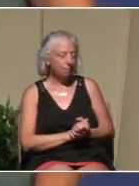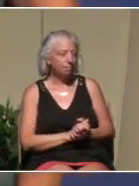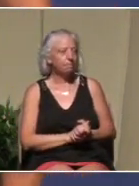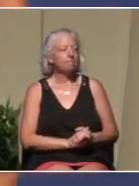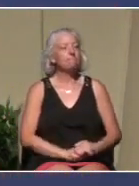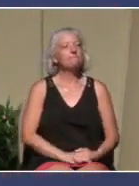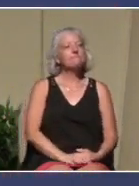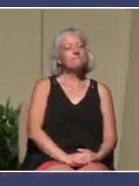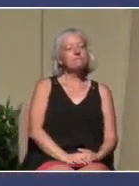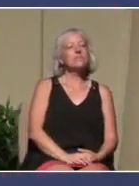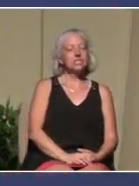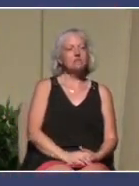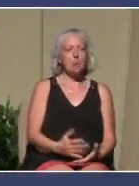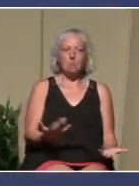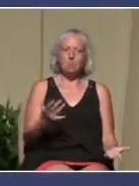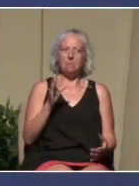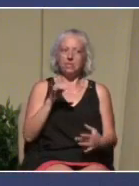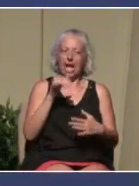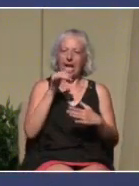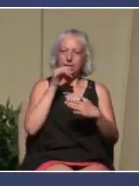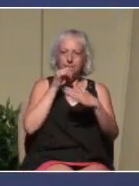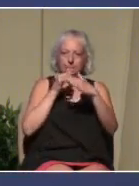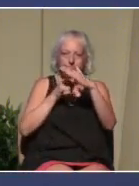Because those are mysterious times.